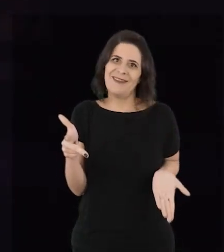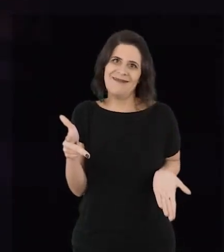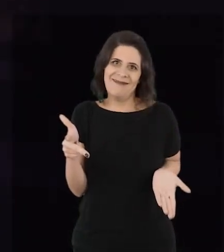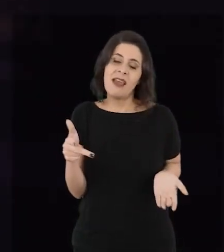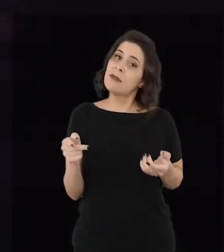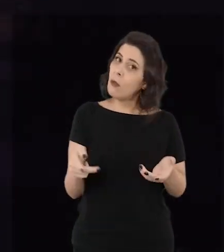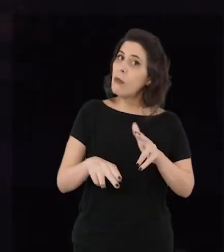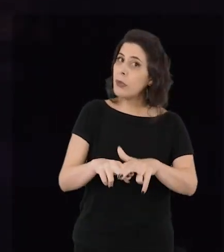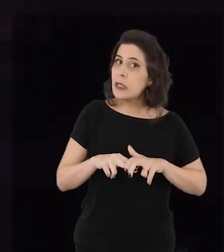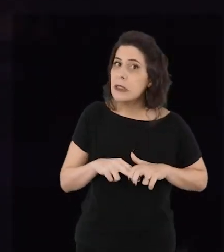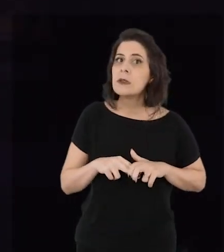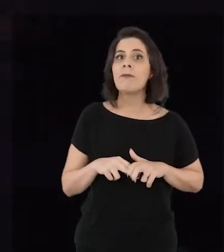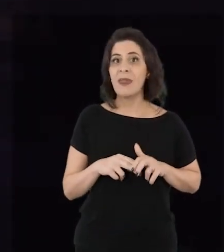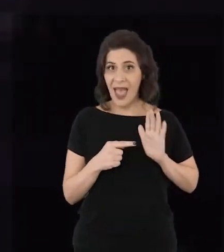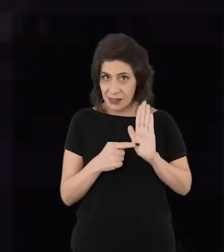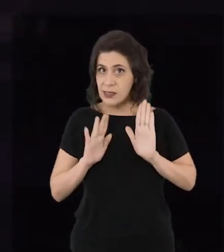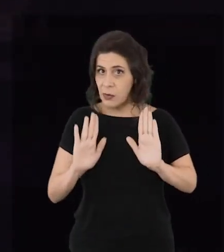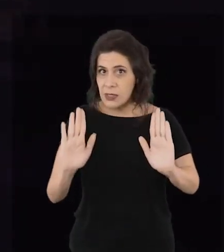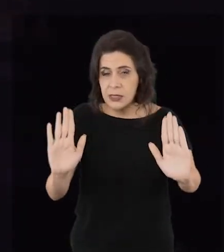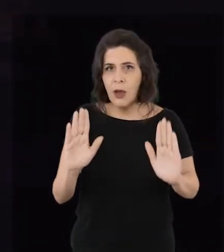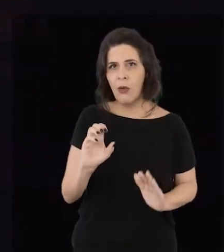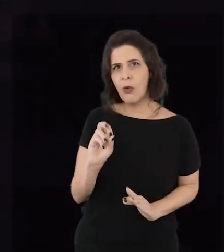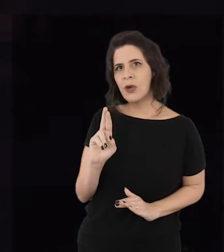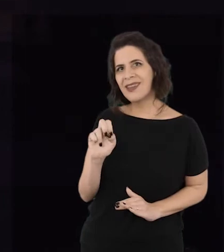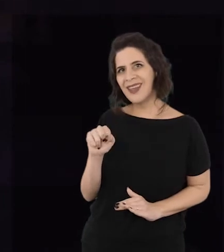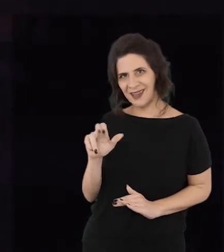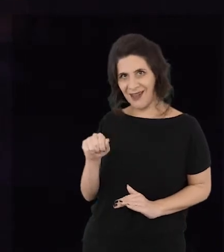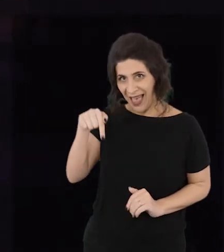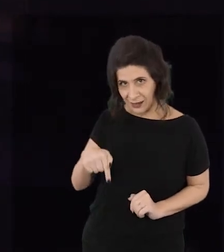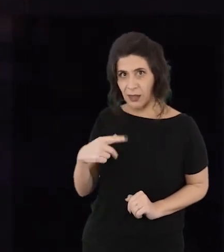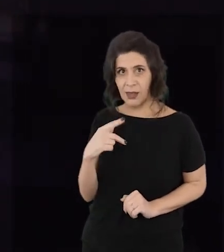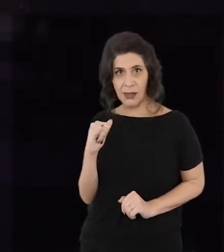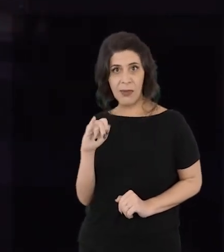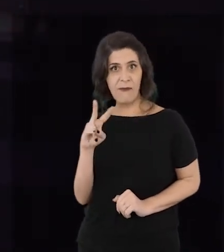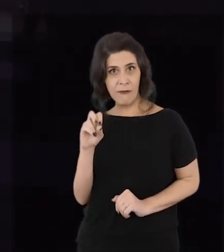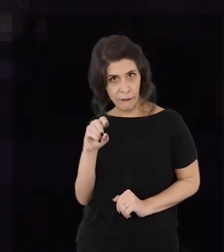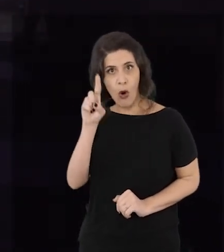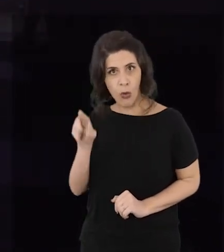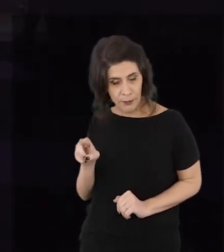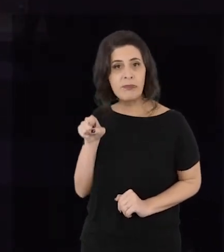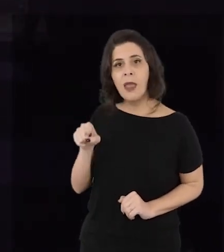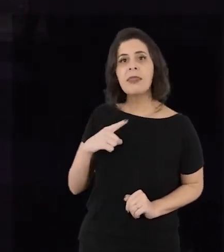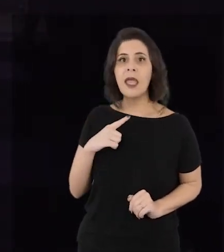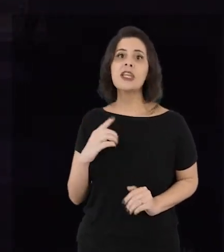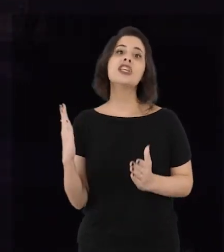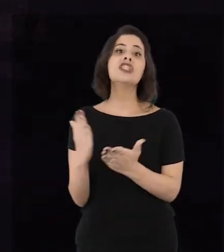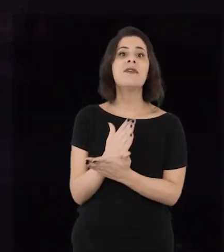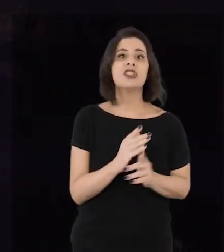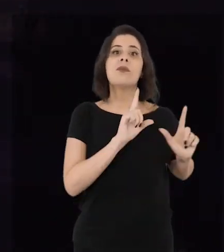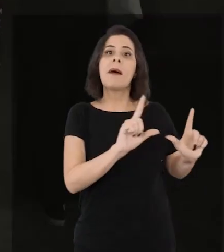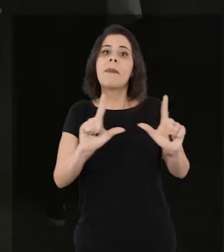this case, the exhibition Oriana here at Pivô is divided in